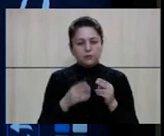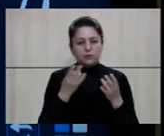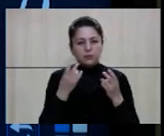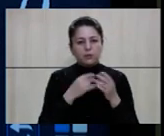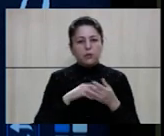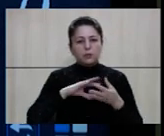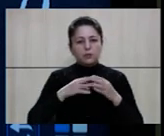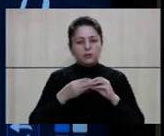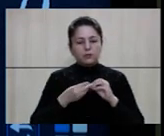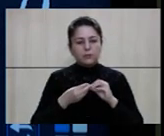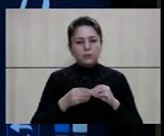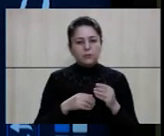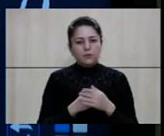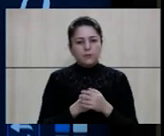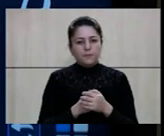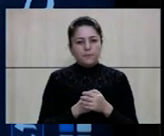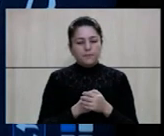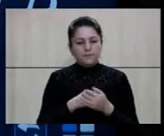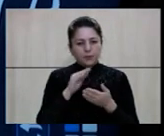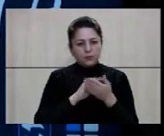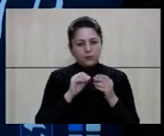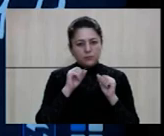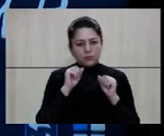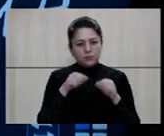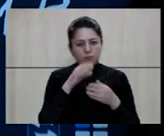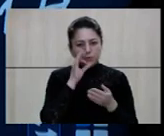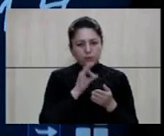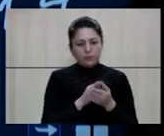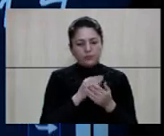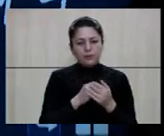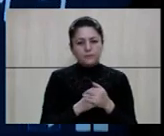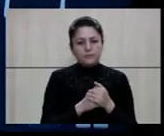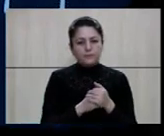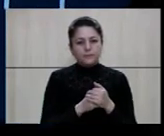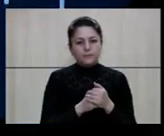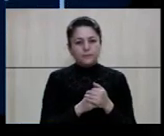Demak, jami yozib qo'ysak bo'ladi javobni.